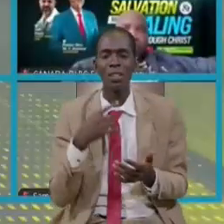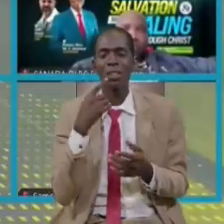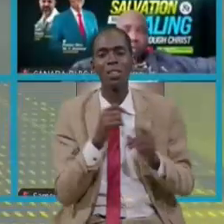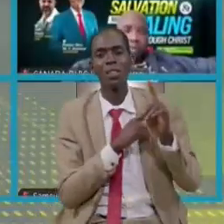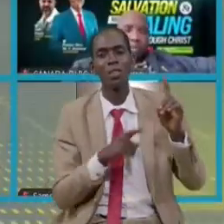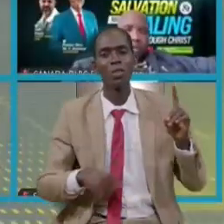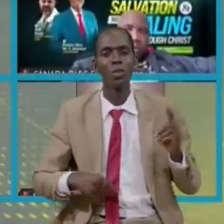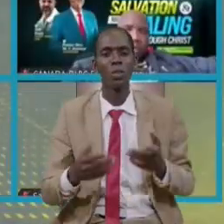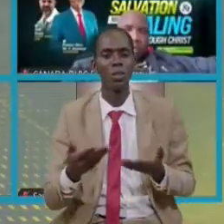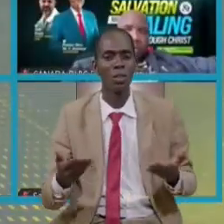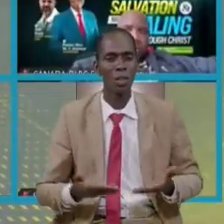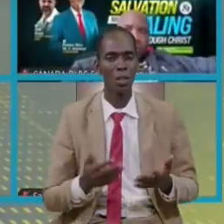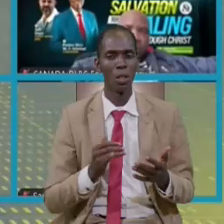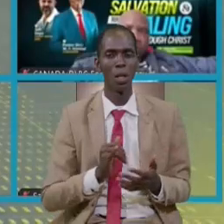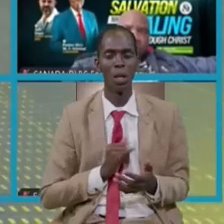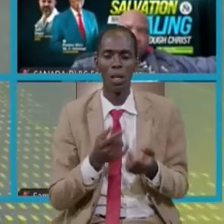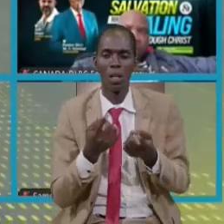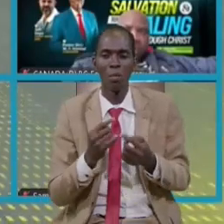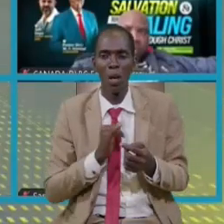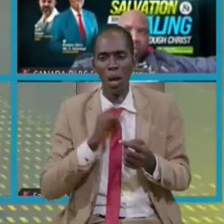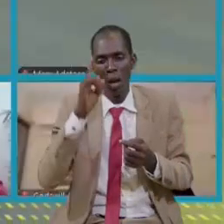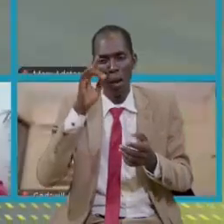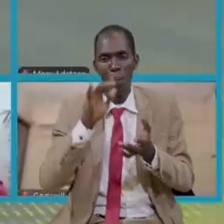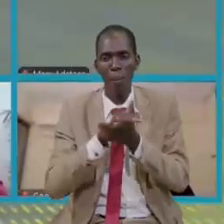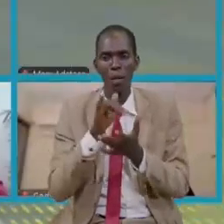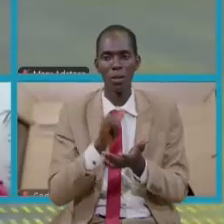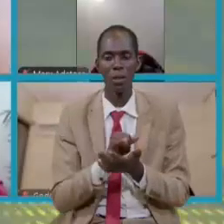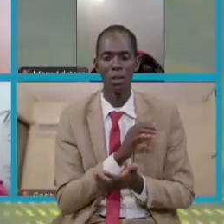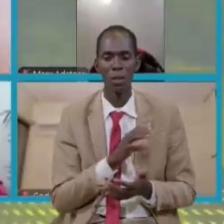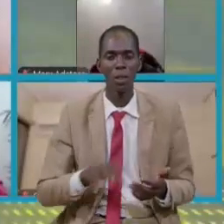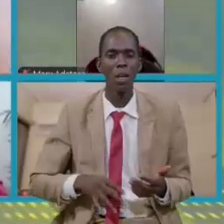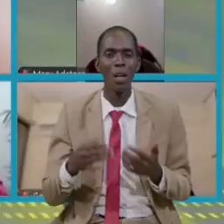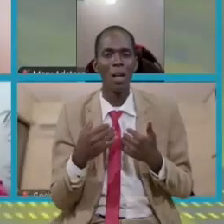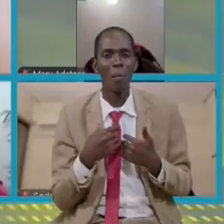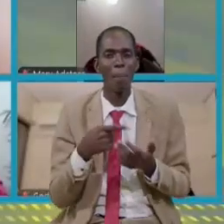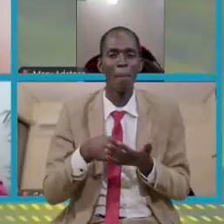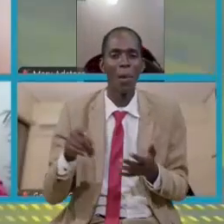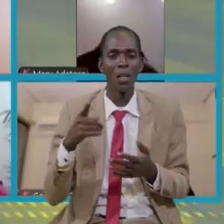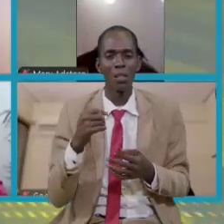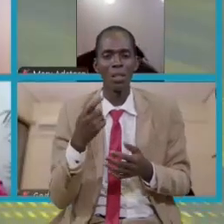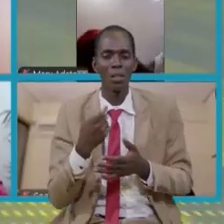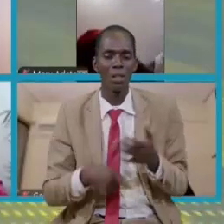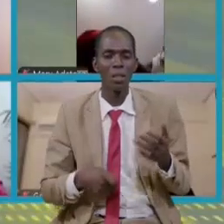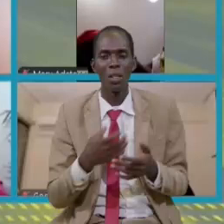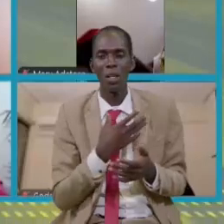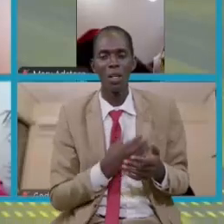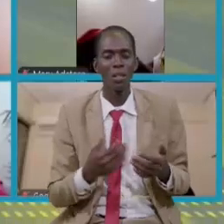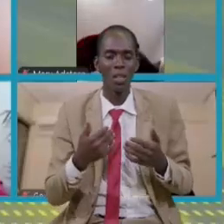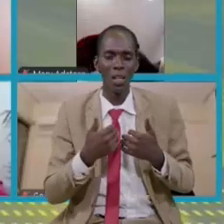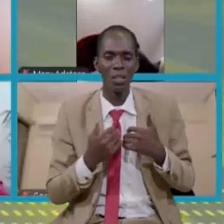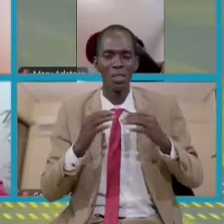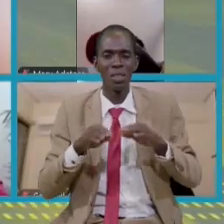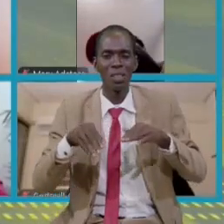believe that Christ has paid the price and has given himself